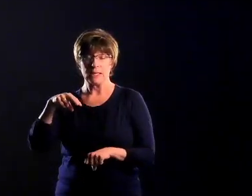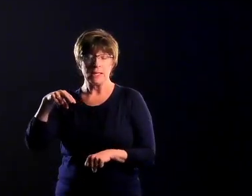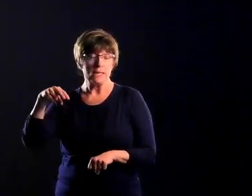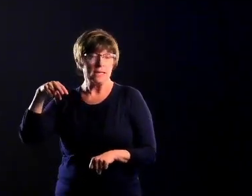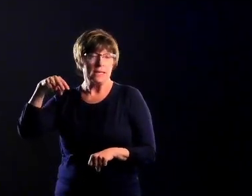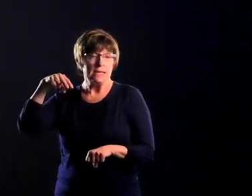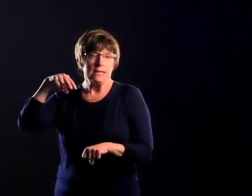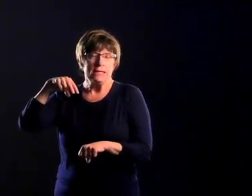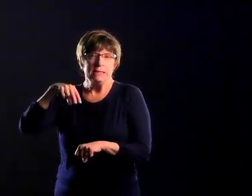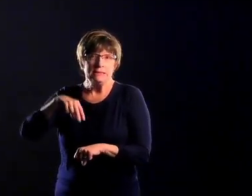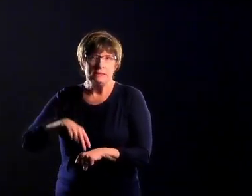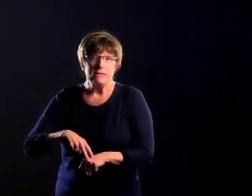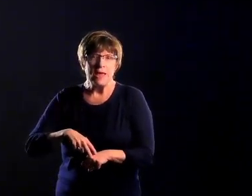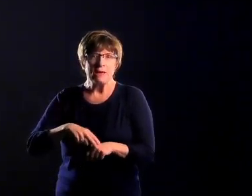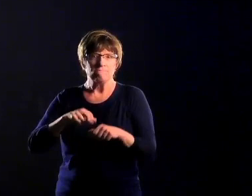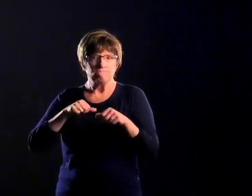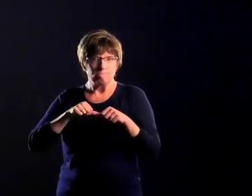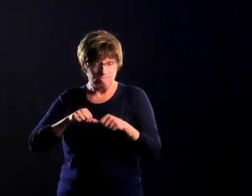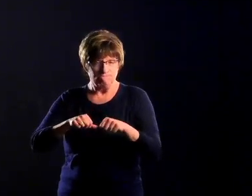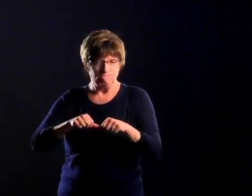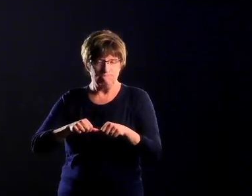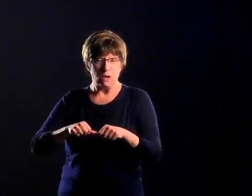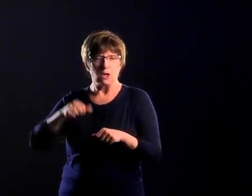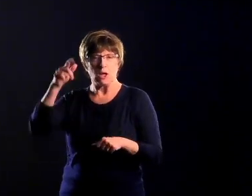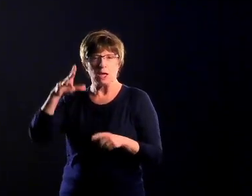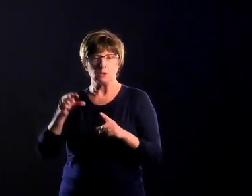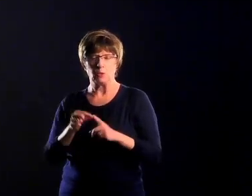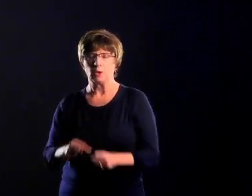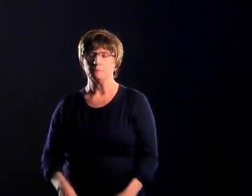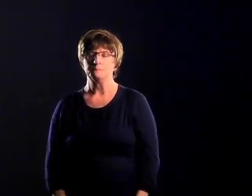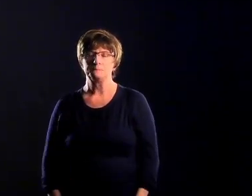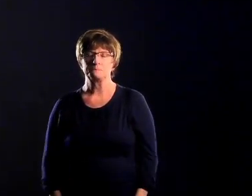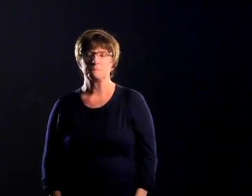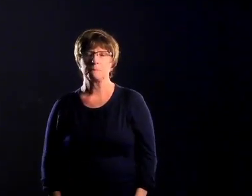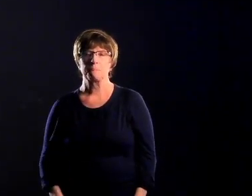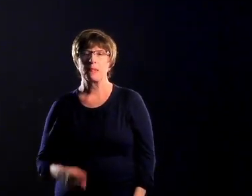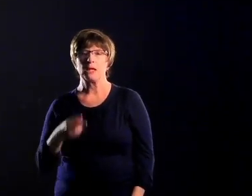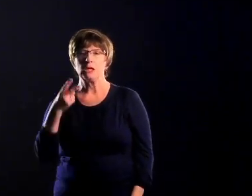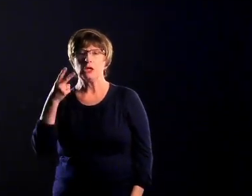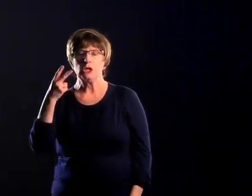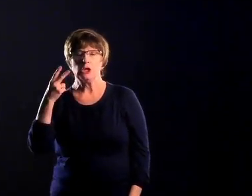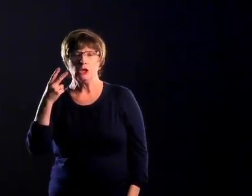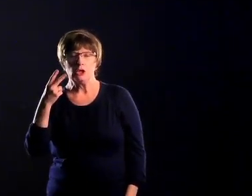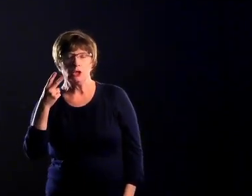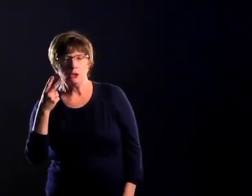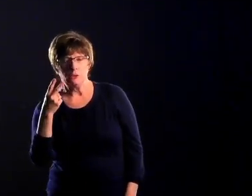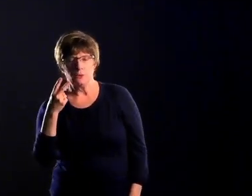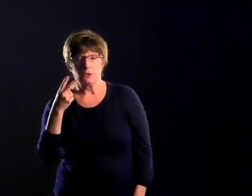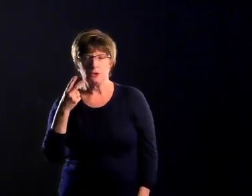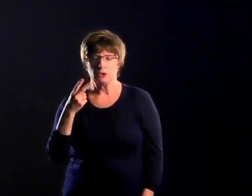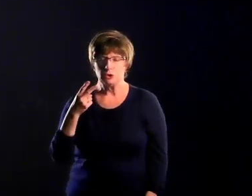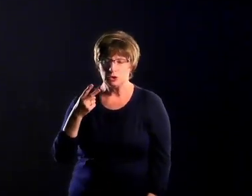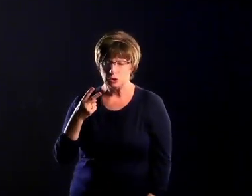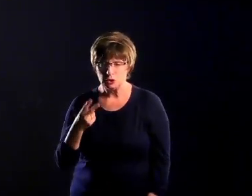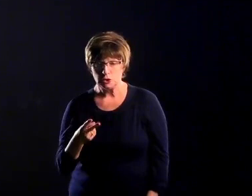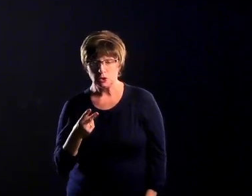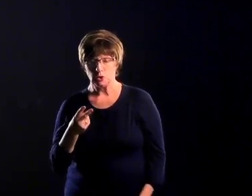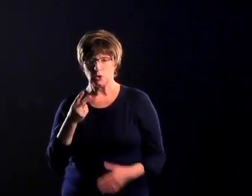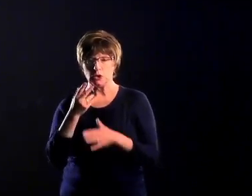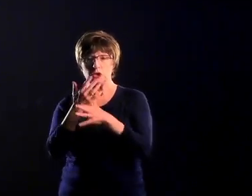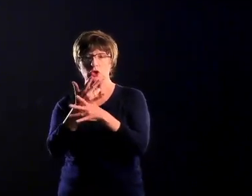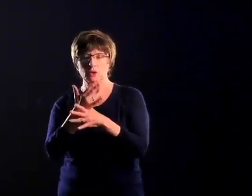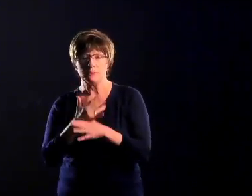upon what God's word says. There were two Germans who wanted to climb